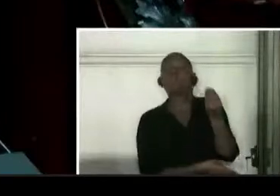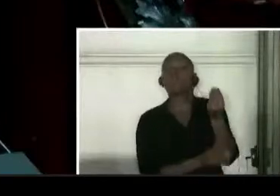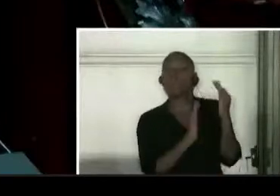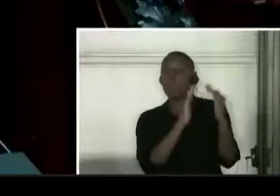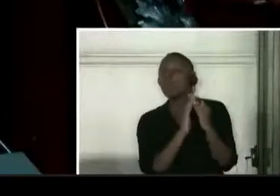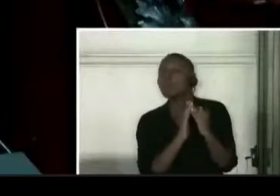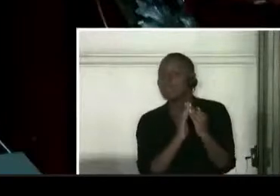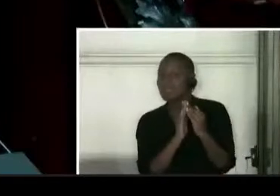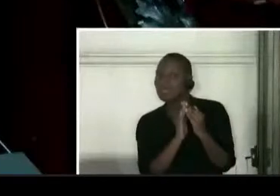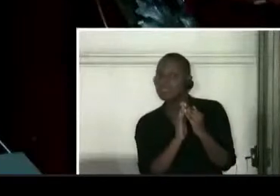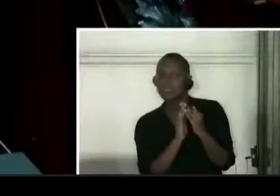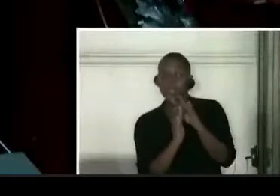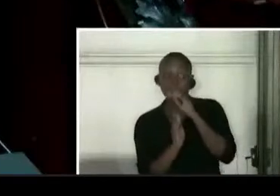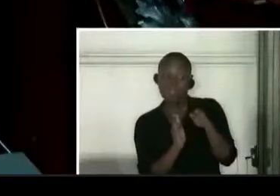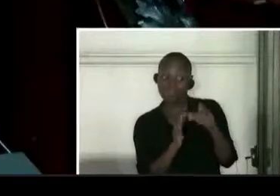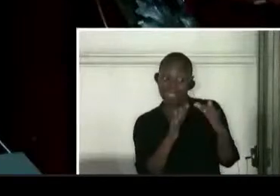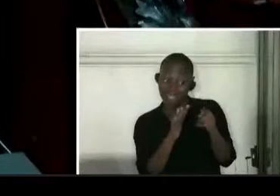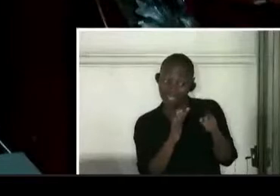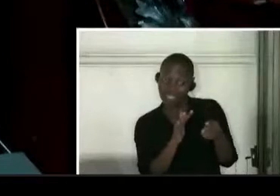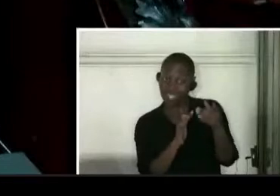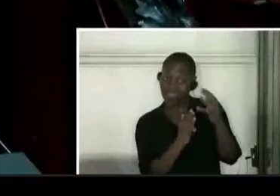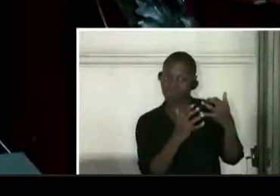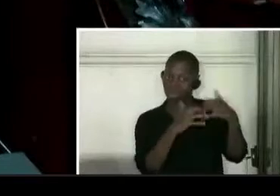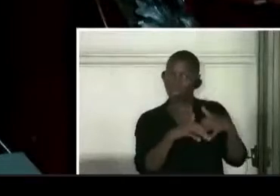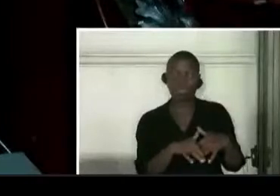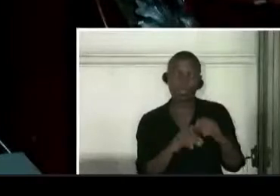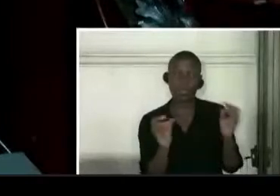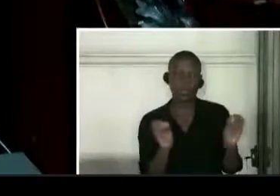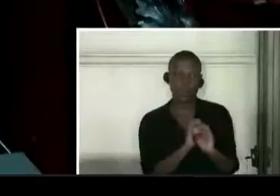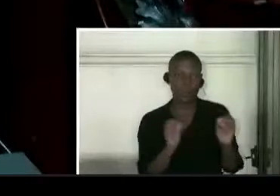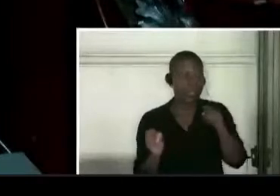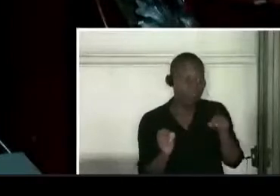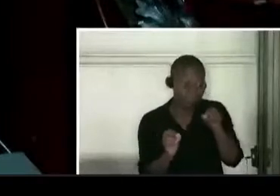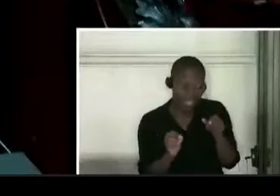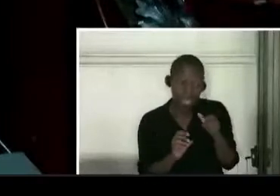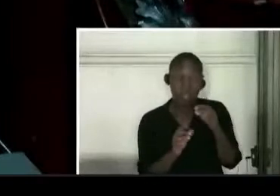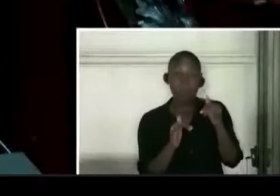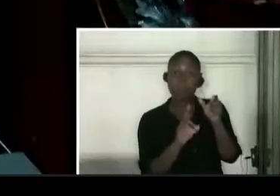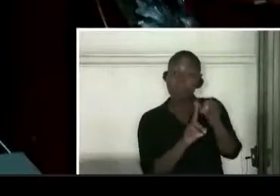members, by no means of trying to downplay the many